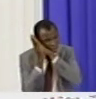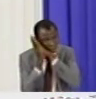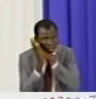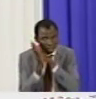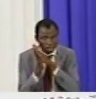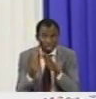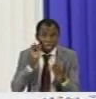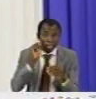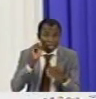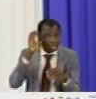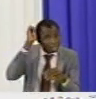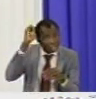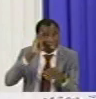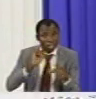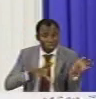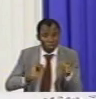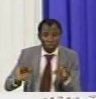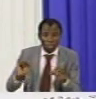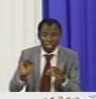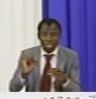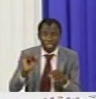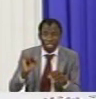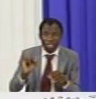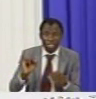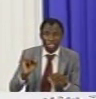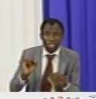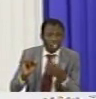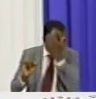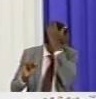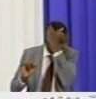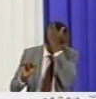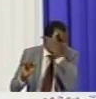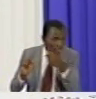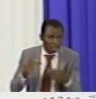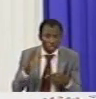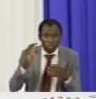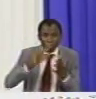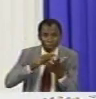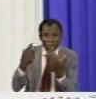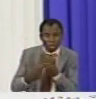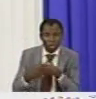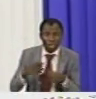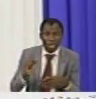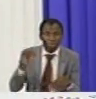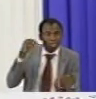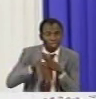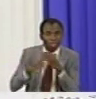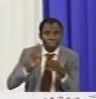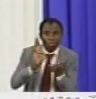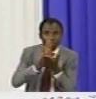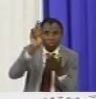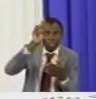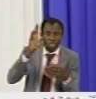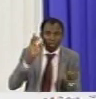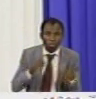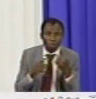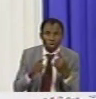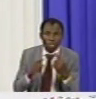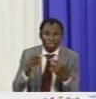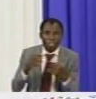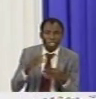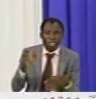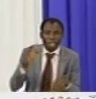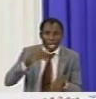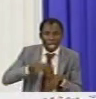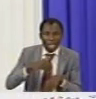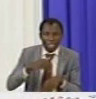yet I still bedwet. And it was a cause of embarrassment and shame. Sometimes I go to